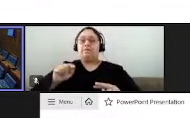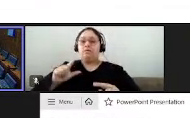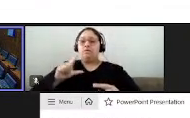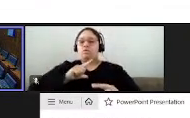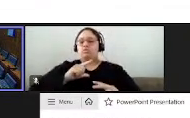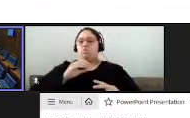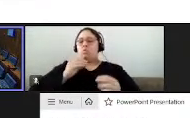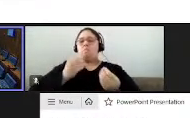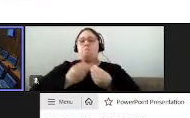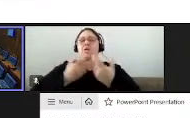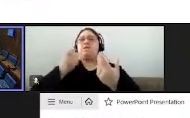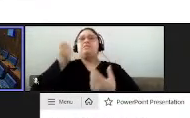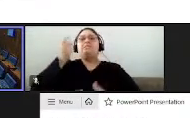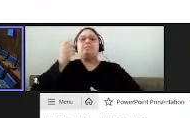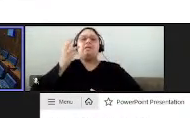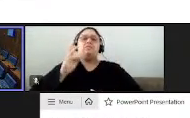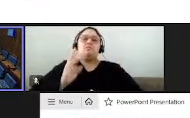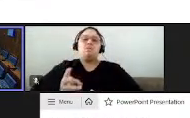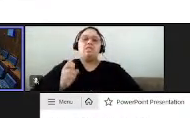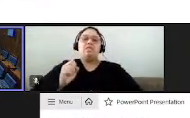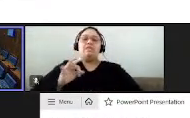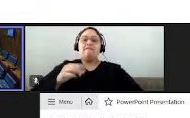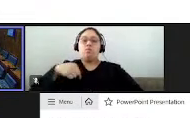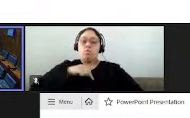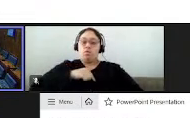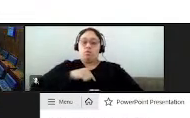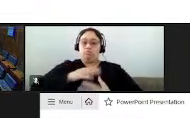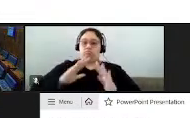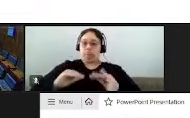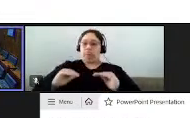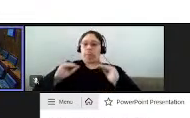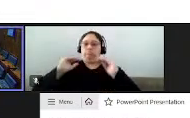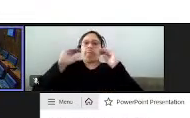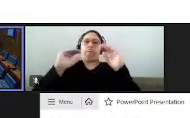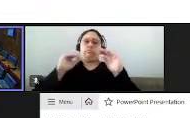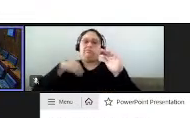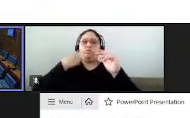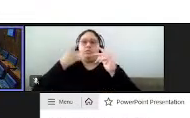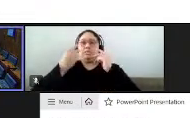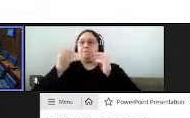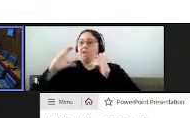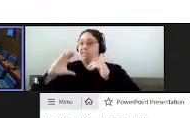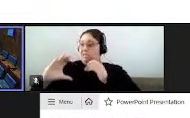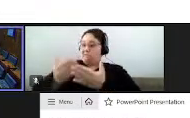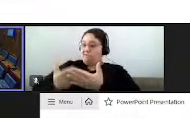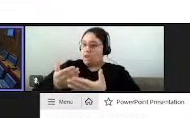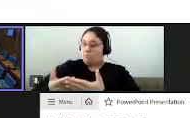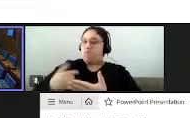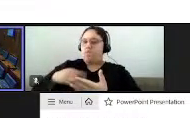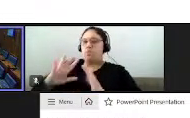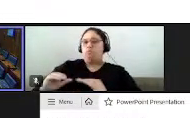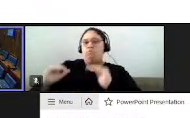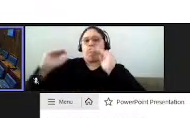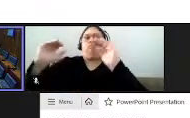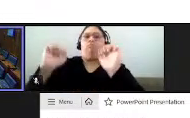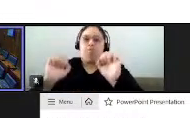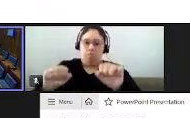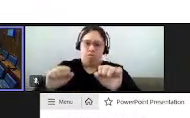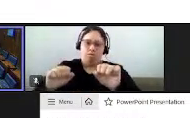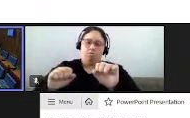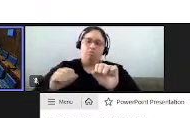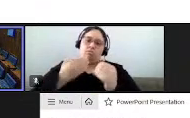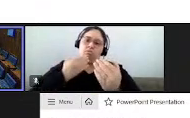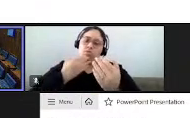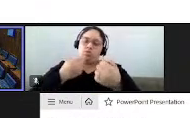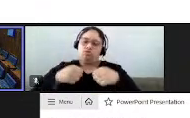would make a lot more sense to enhance when we have the money for the luxury of enhancement.